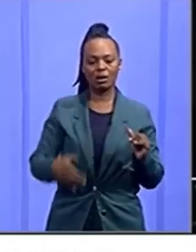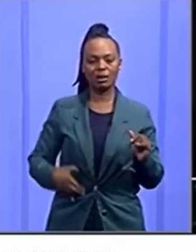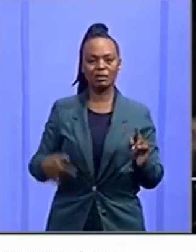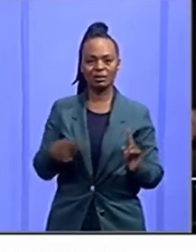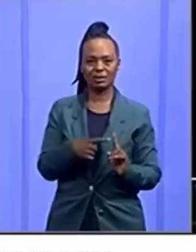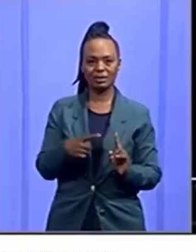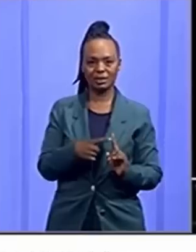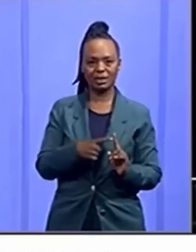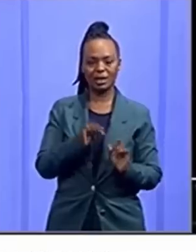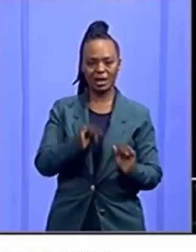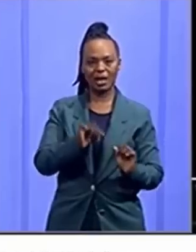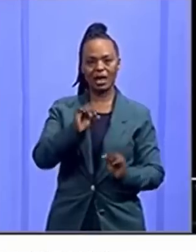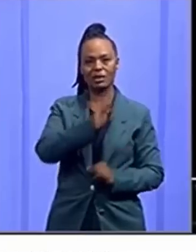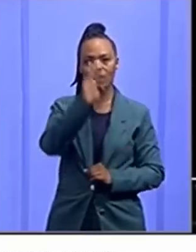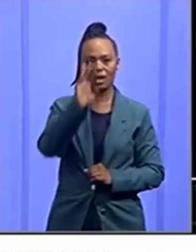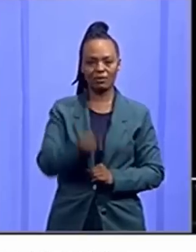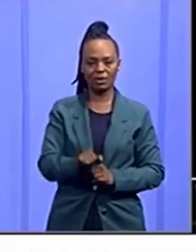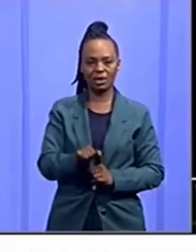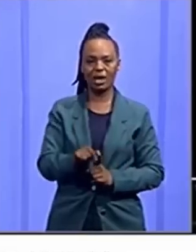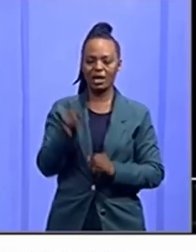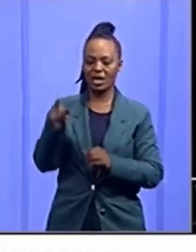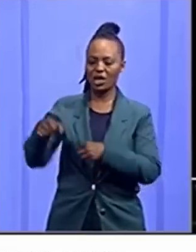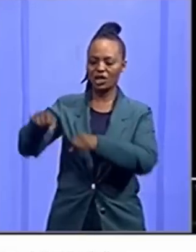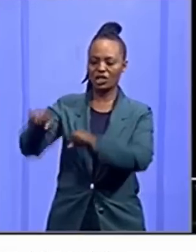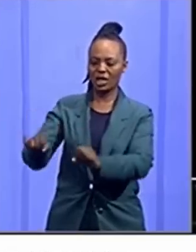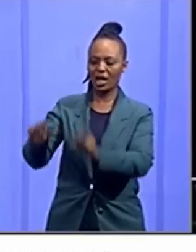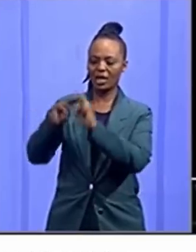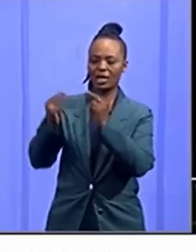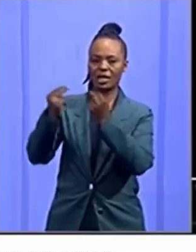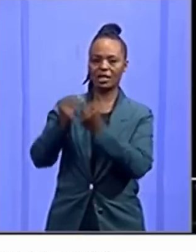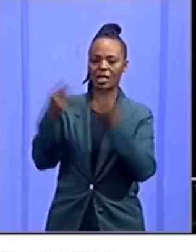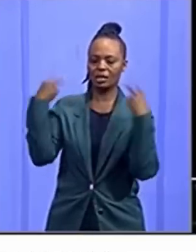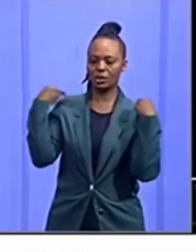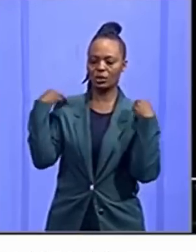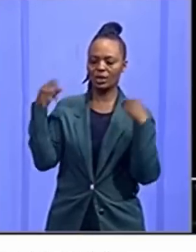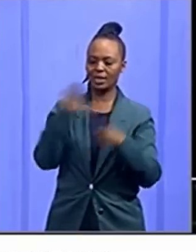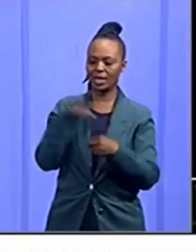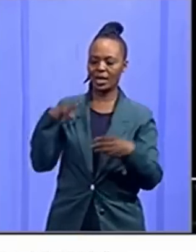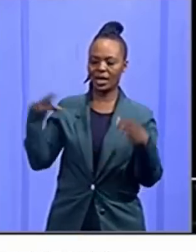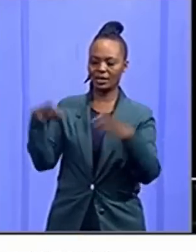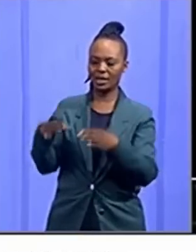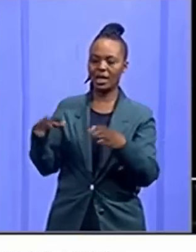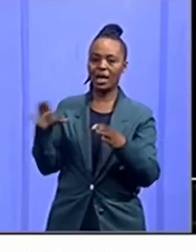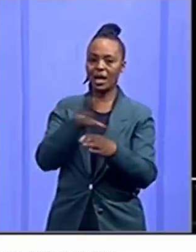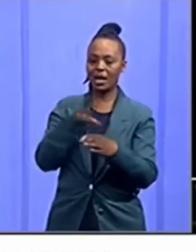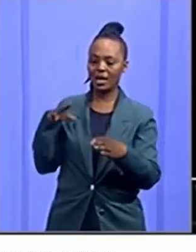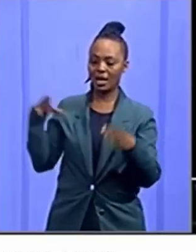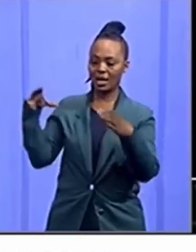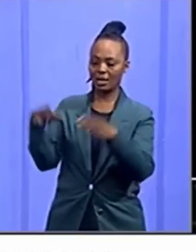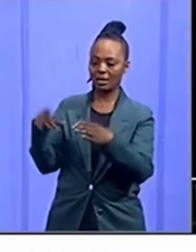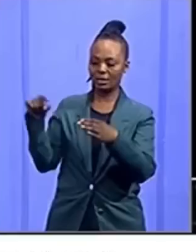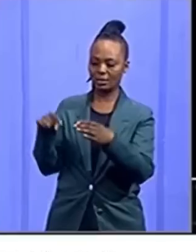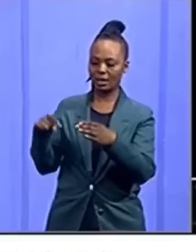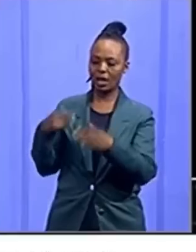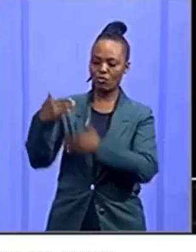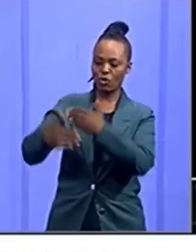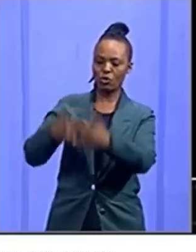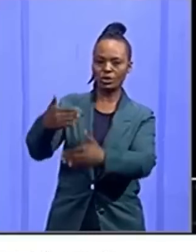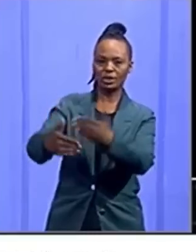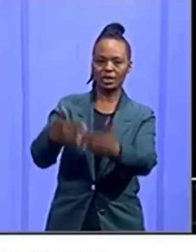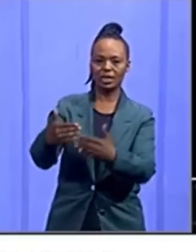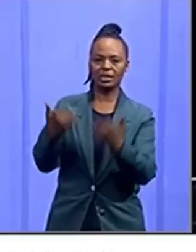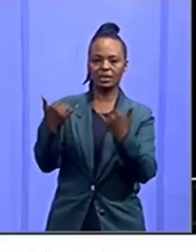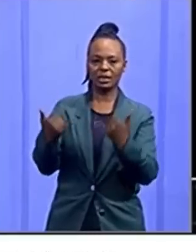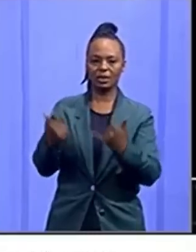Ramaphosa chairs a committee called the National Security Council. That council is a council that sits to process intelligence